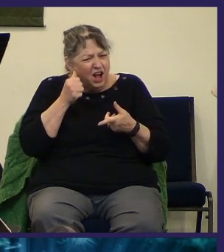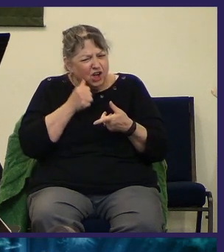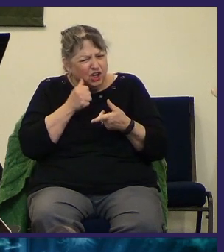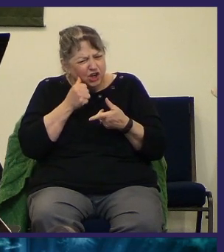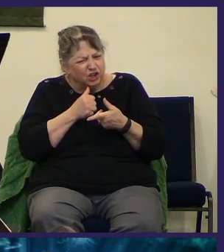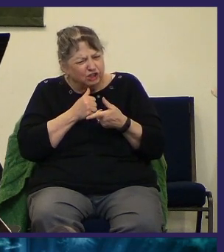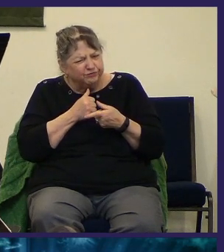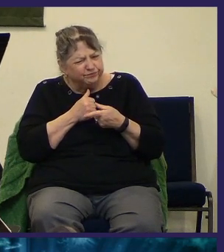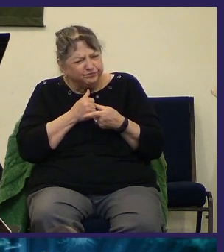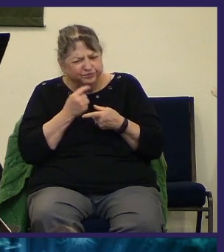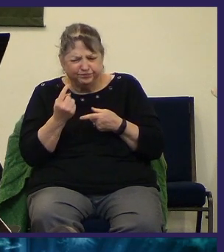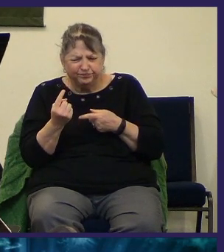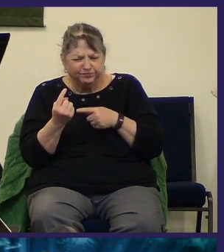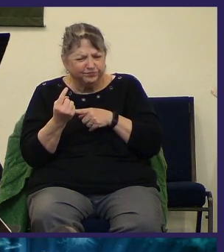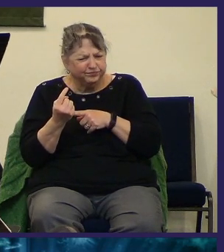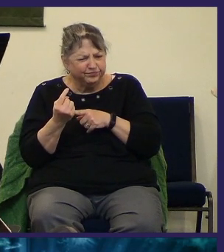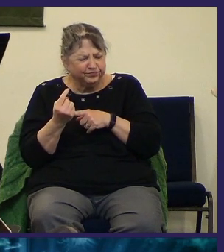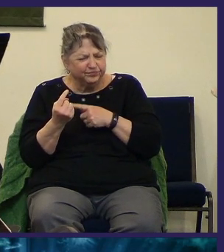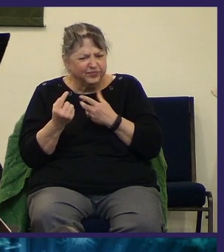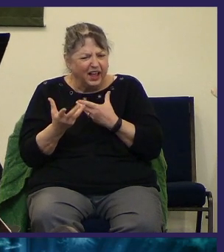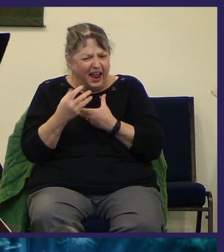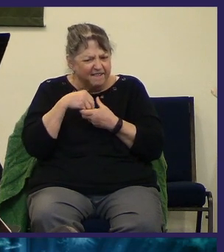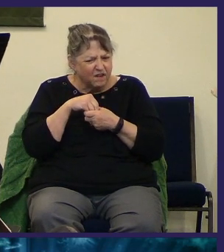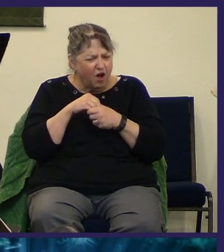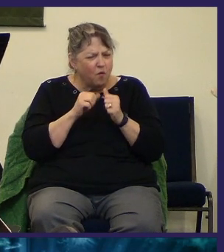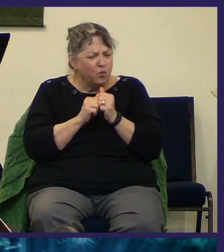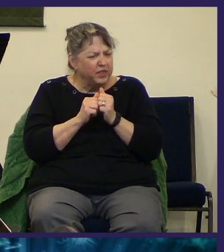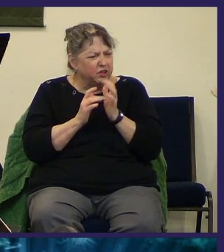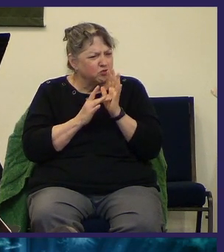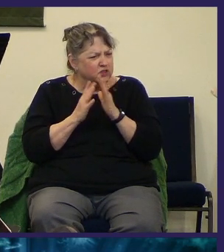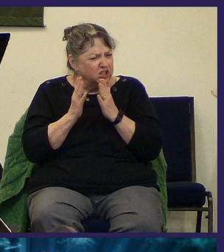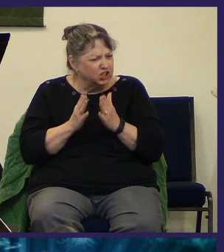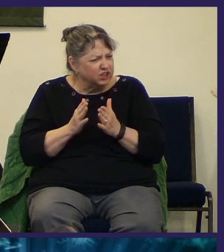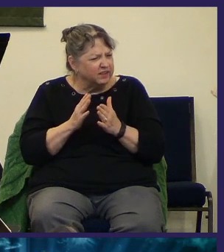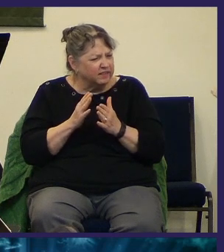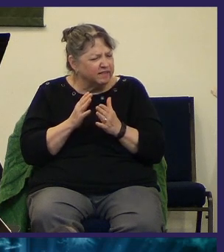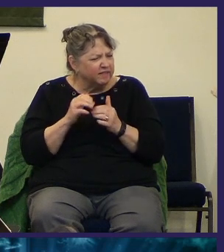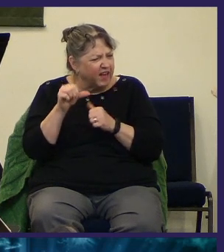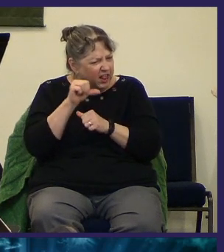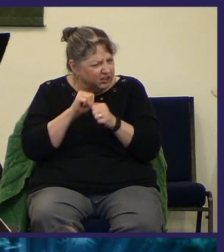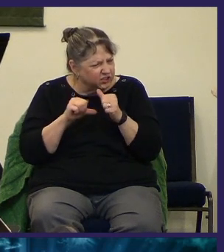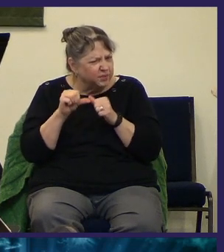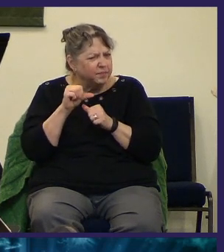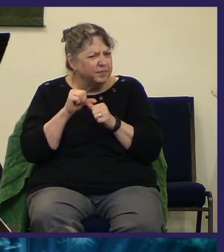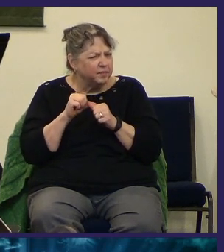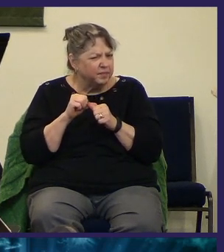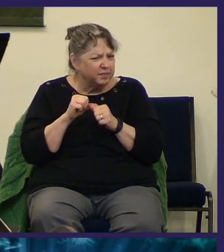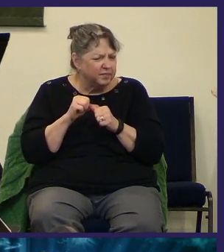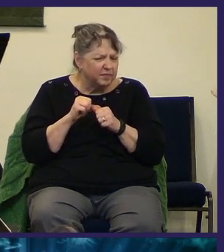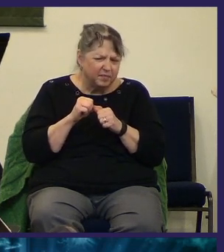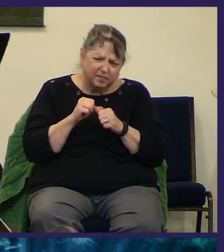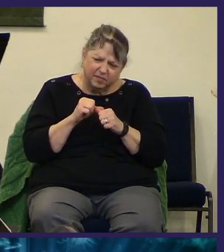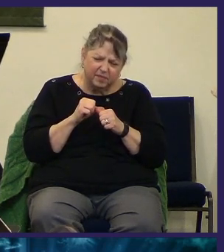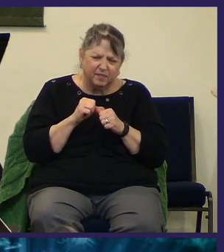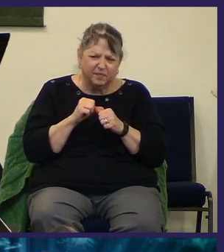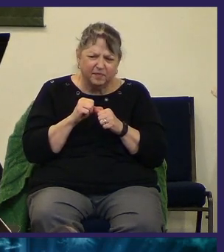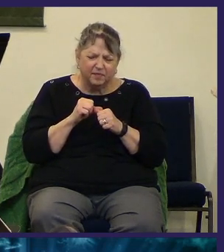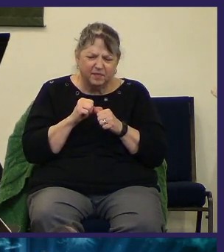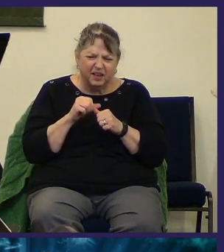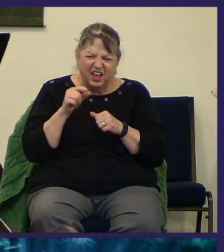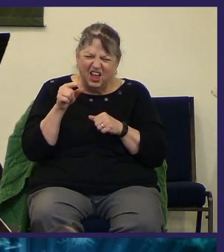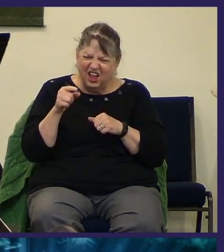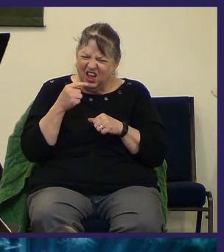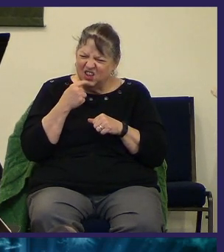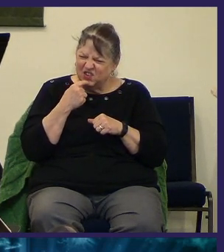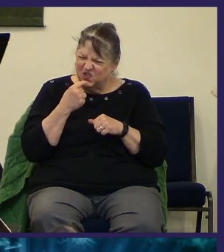she was involved with the christian fellowship club and she says you people take this you take god's